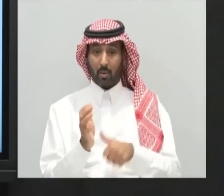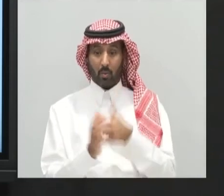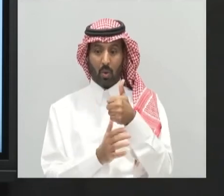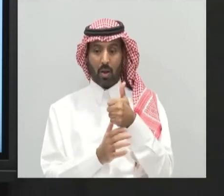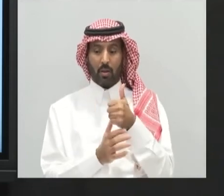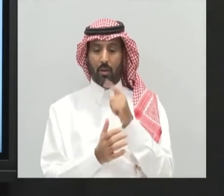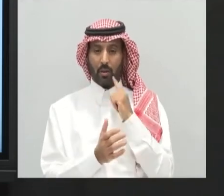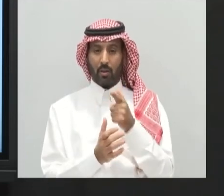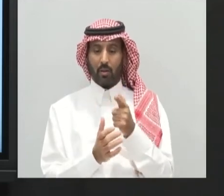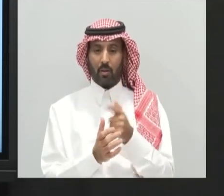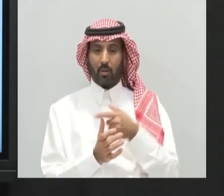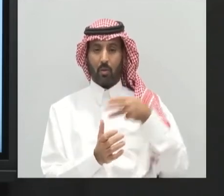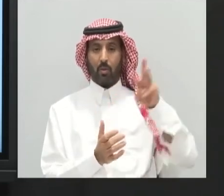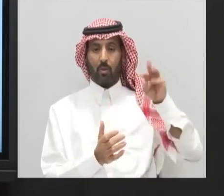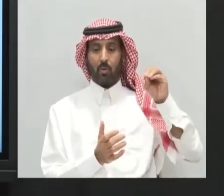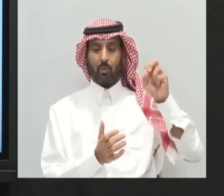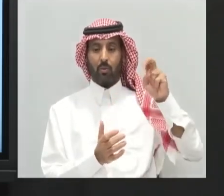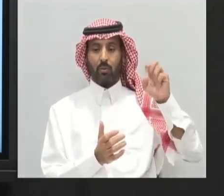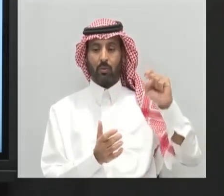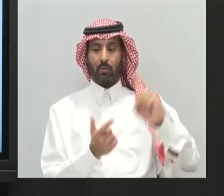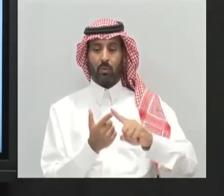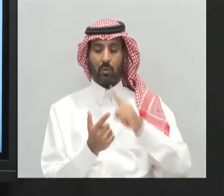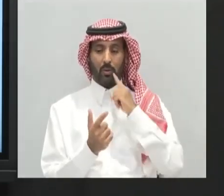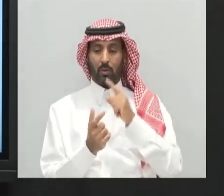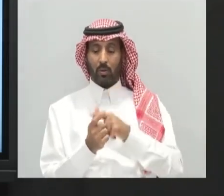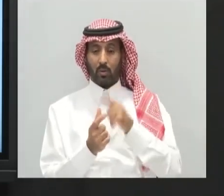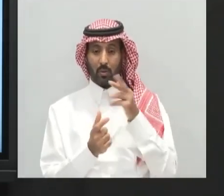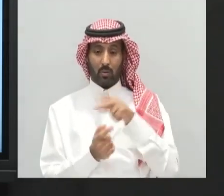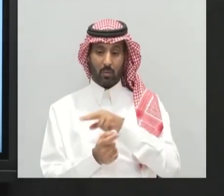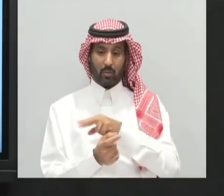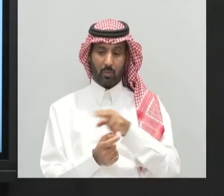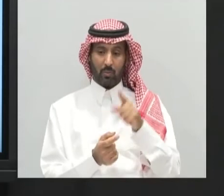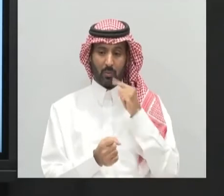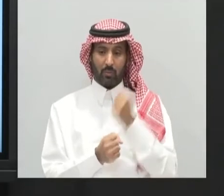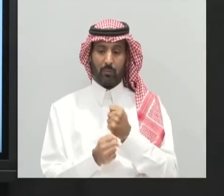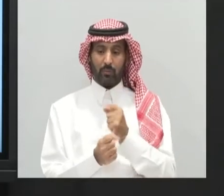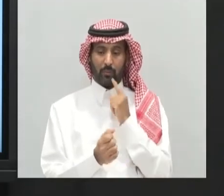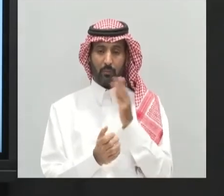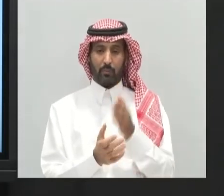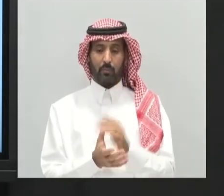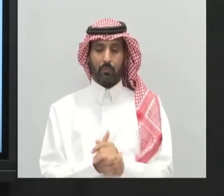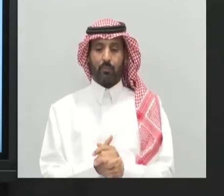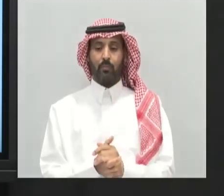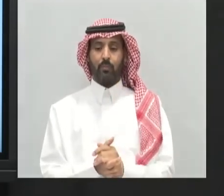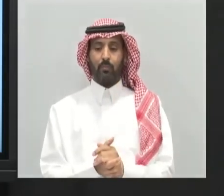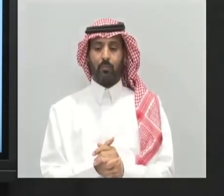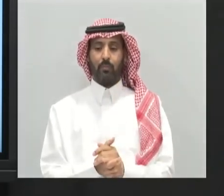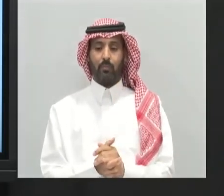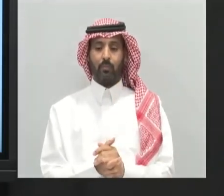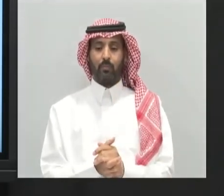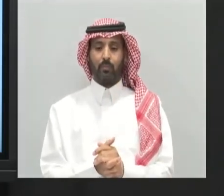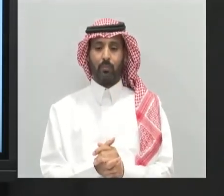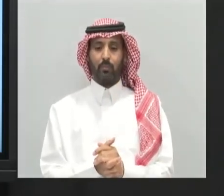the verb one is a type of irregular verbs. A type of irregular